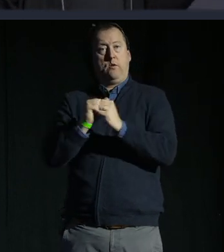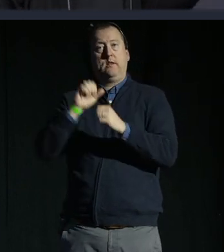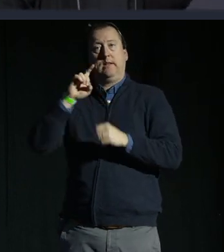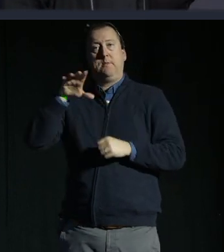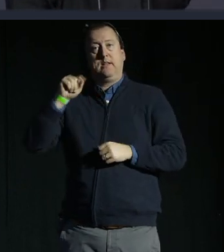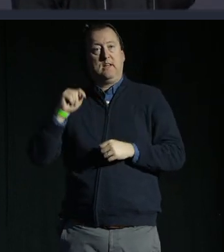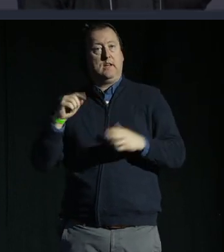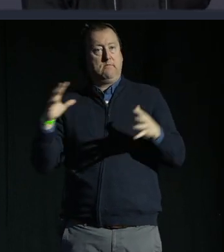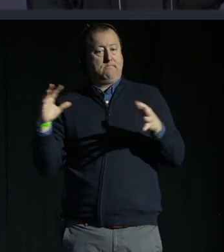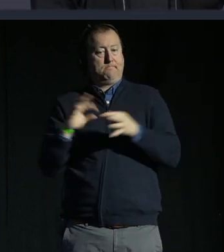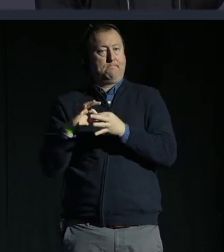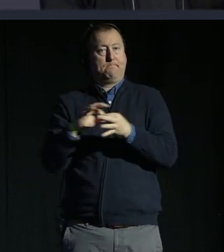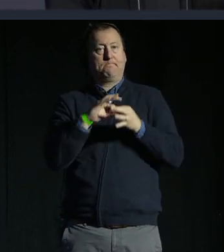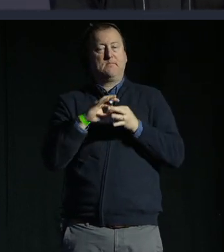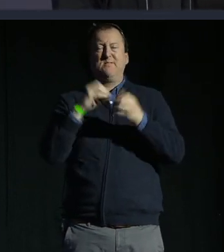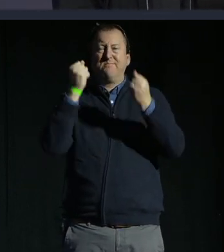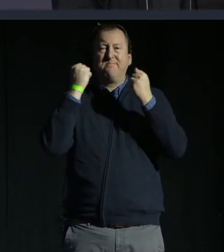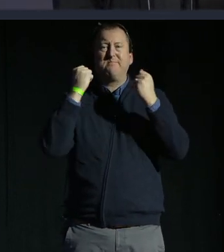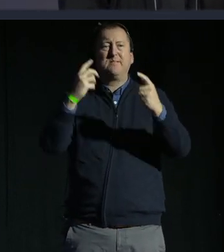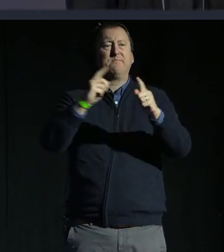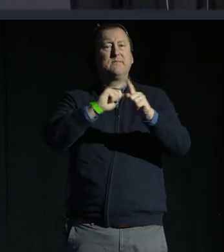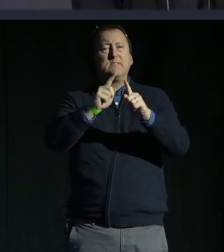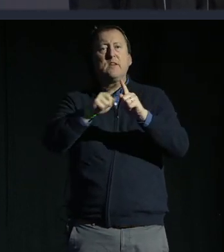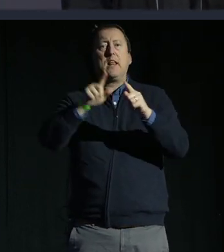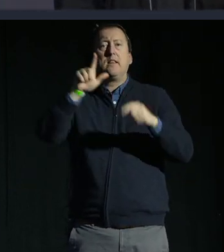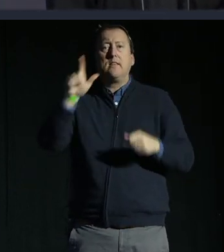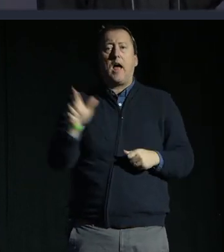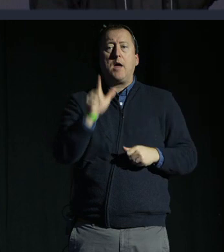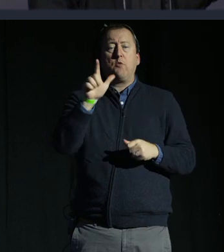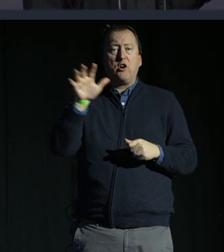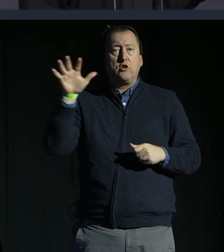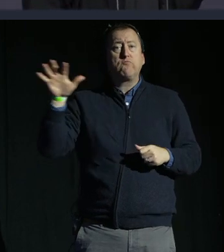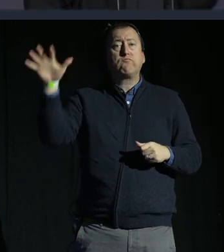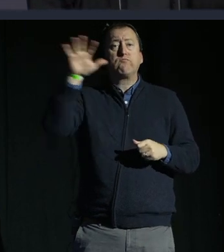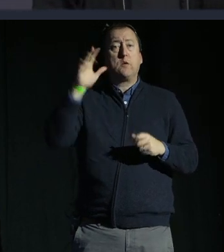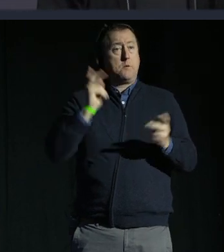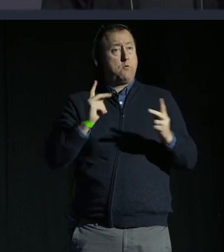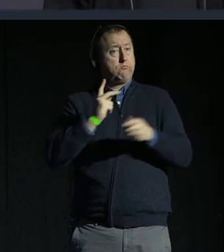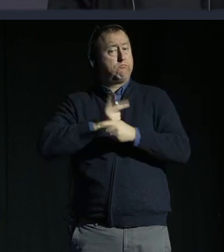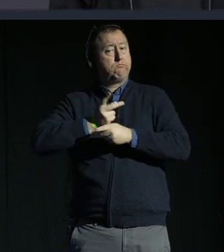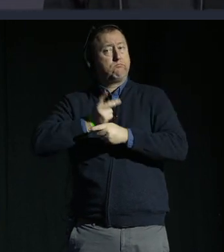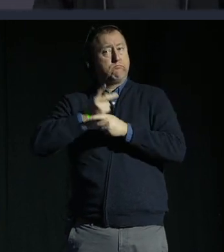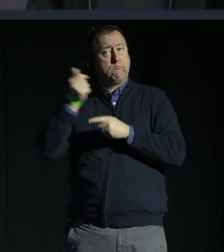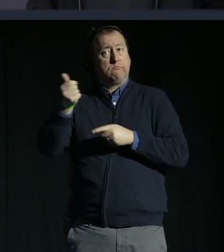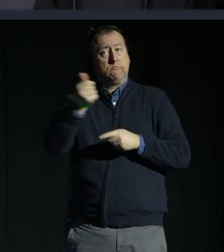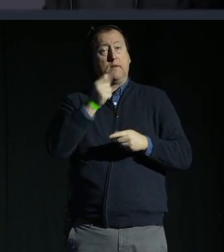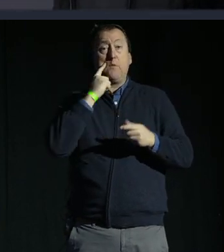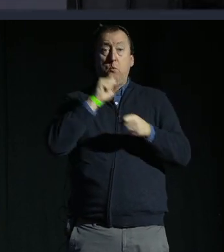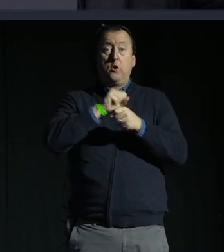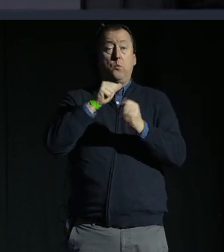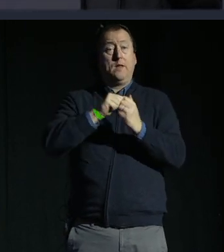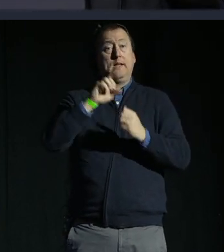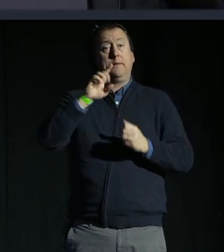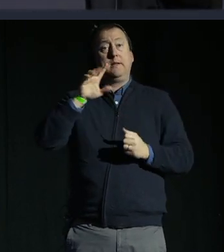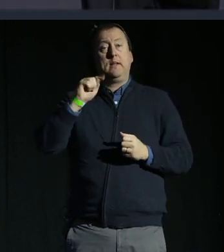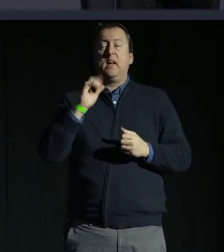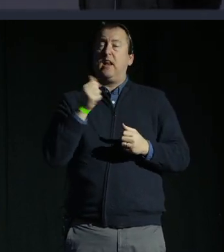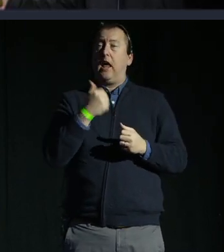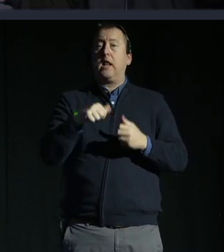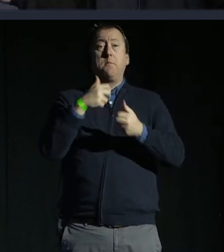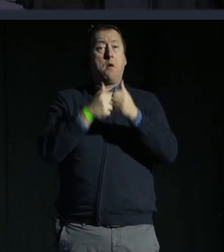There are tons of community-maintained libraries for working with DBT. And whatever problem you run